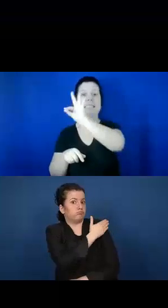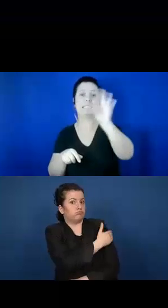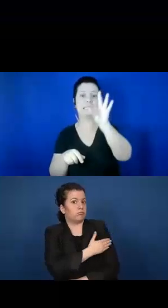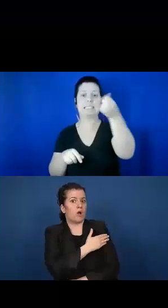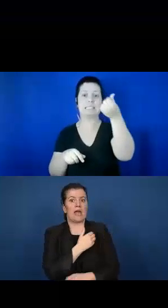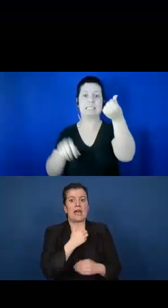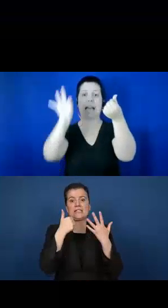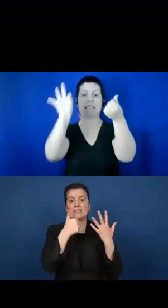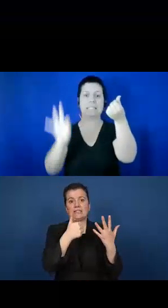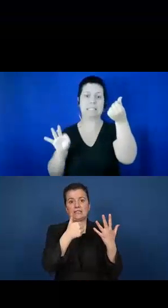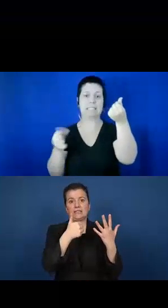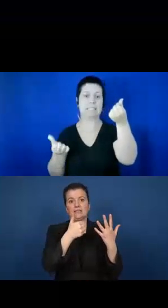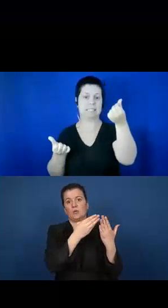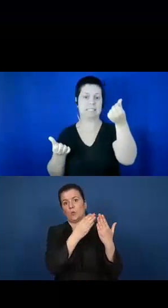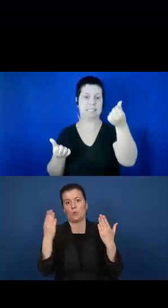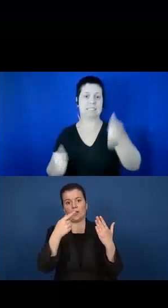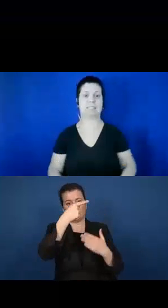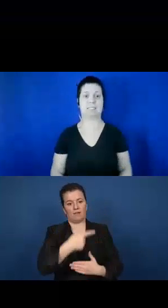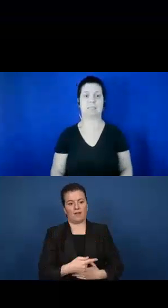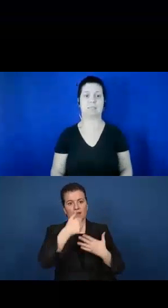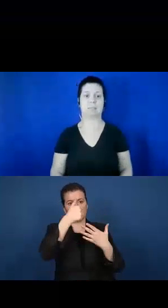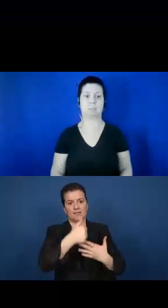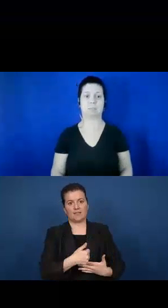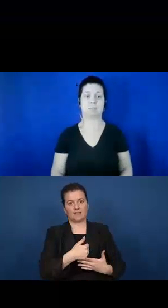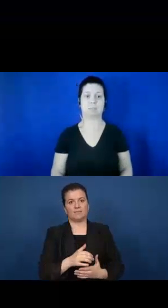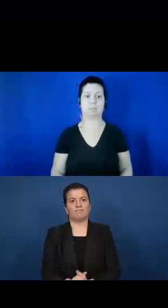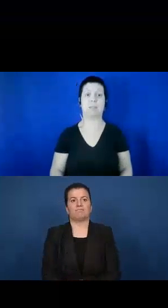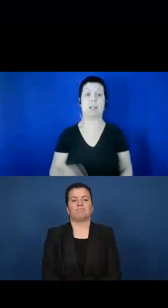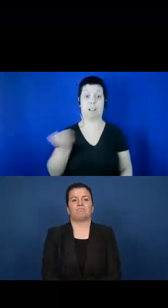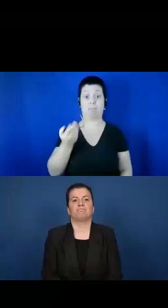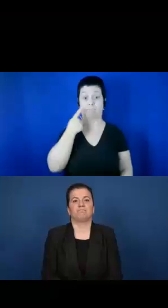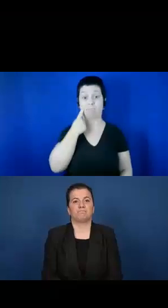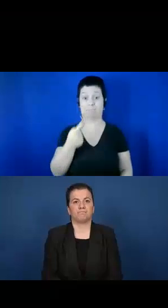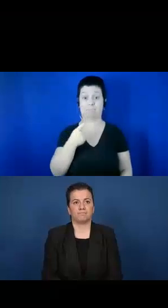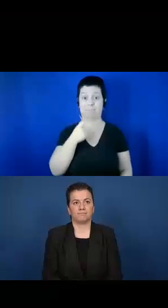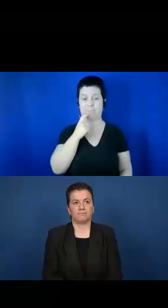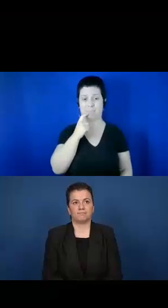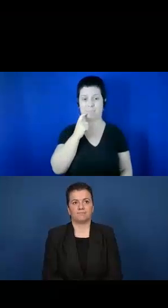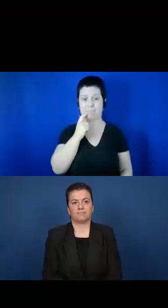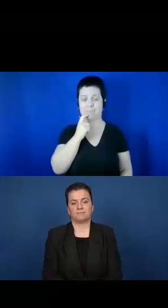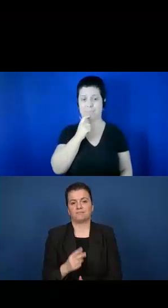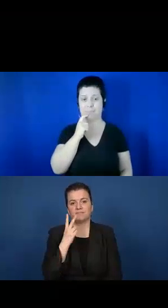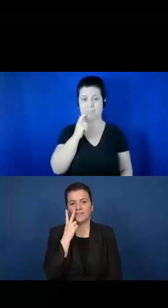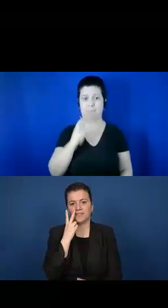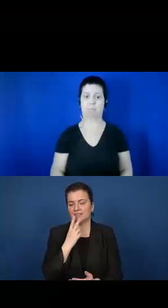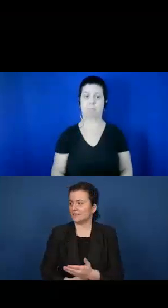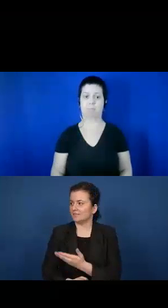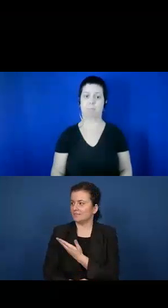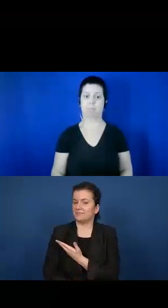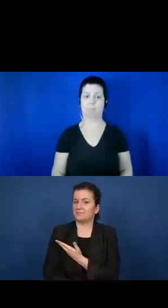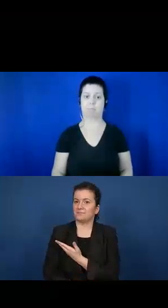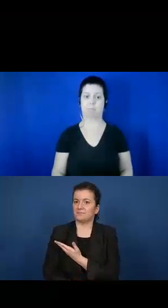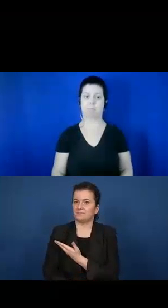As shown here, a grid of 6x6 appears, and to make it even easier, we can see a